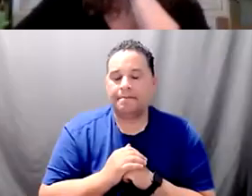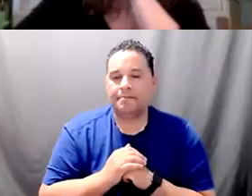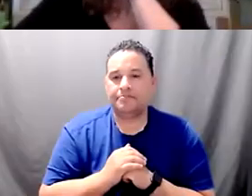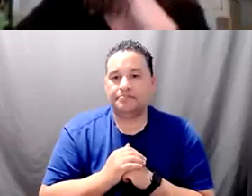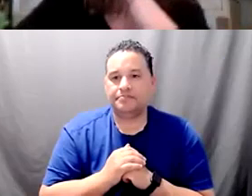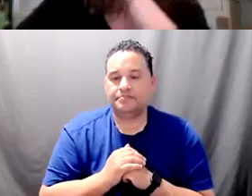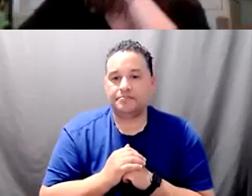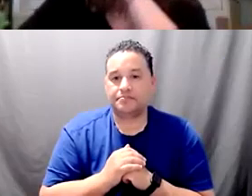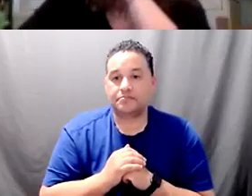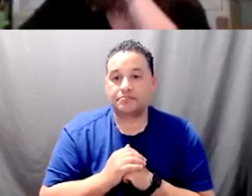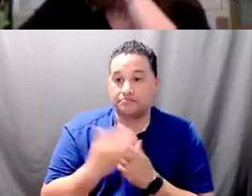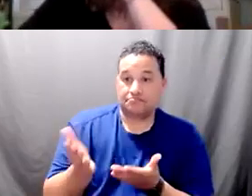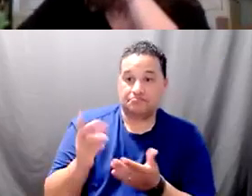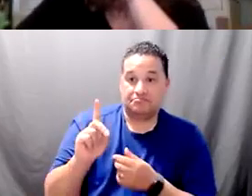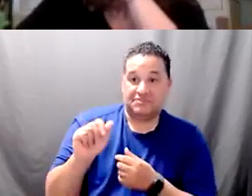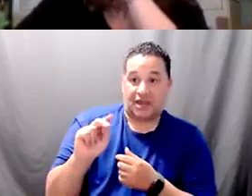Dana?